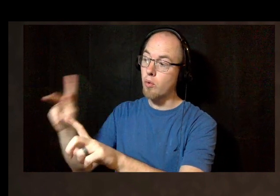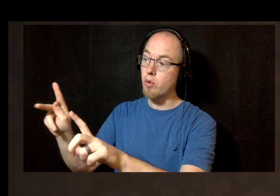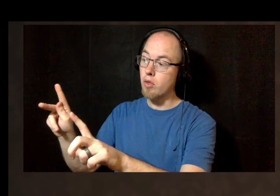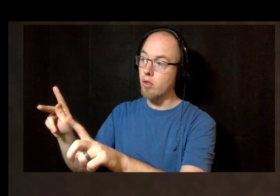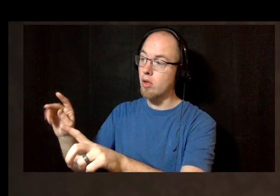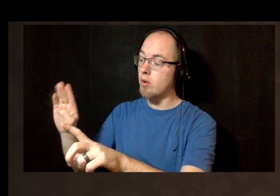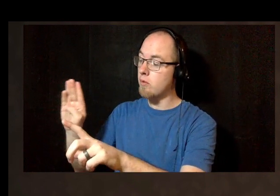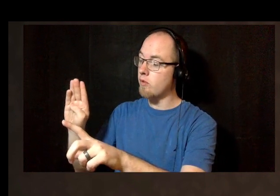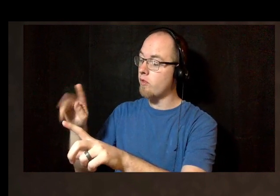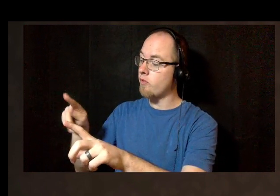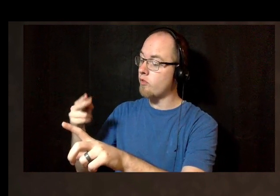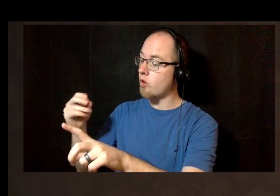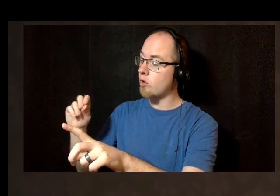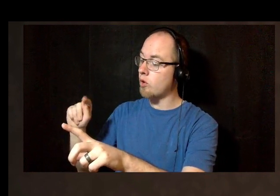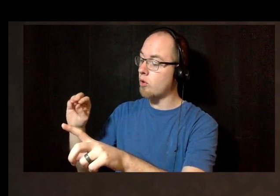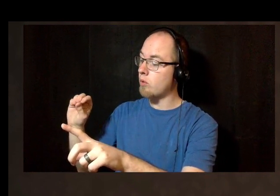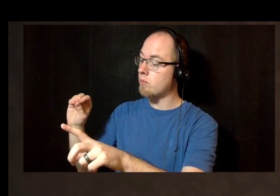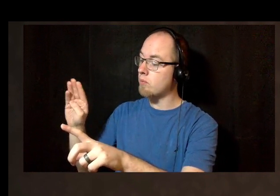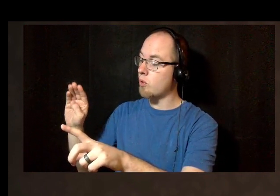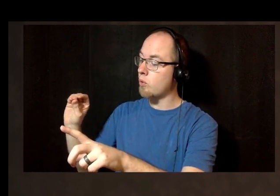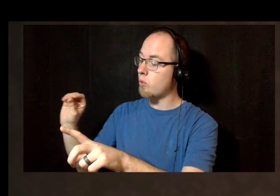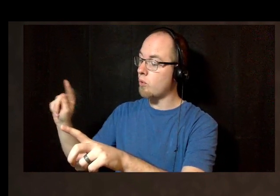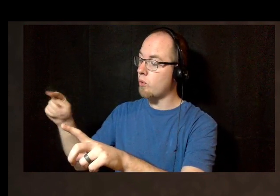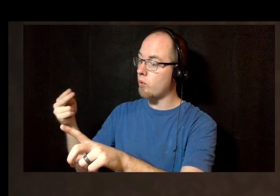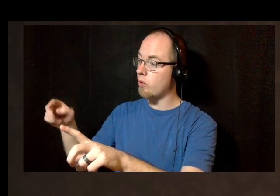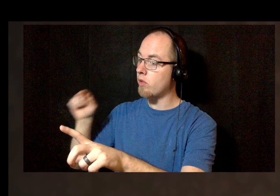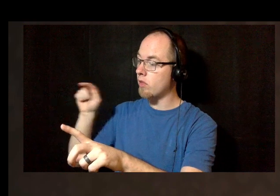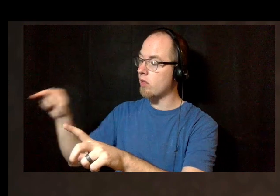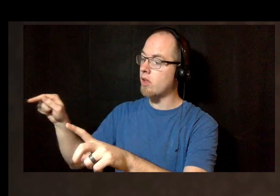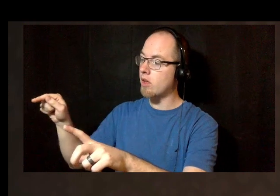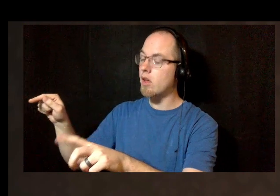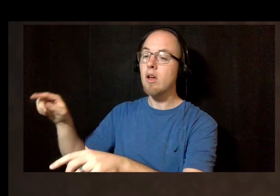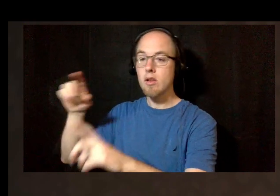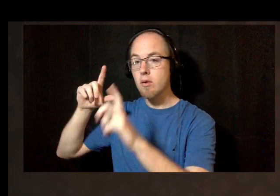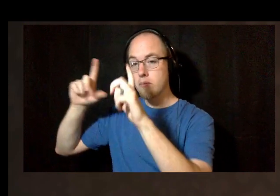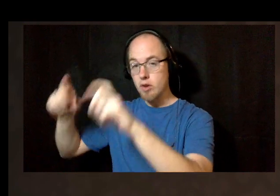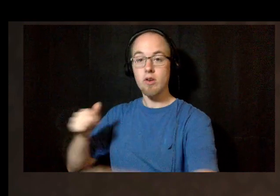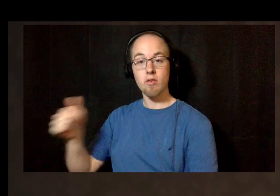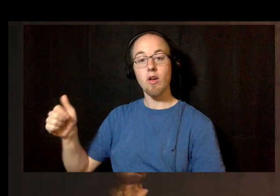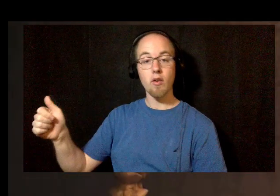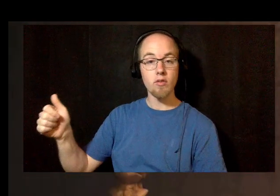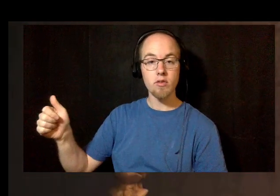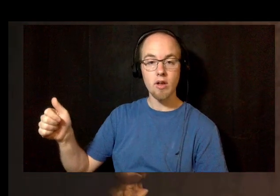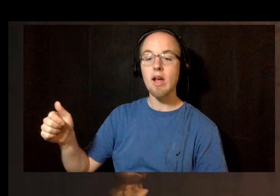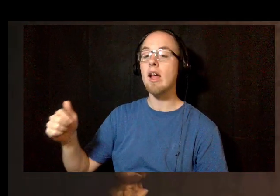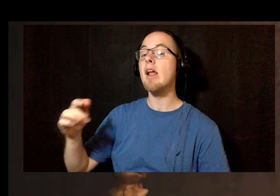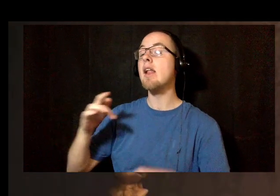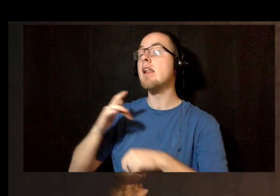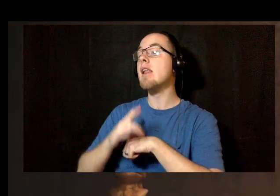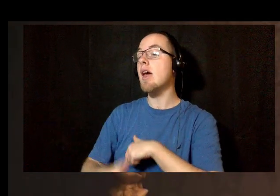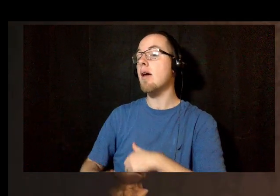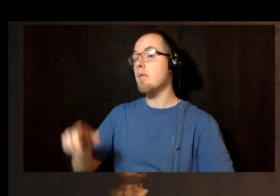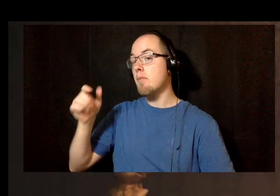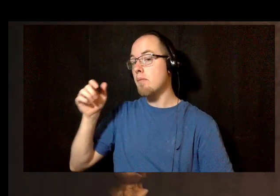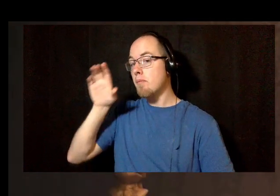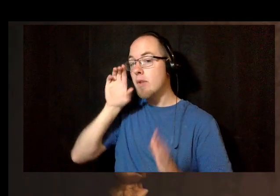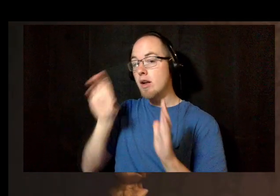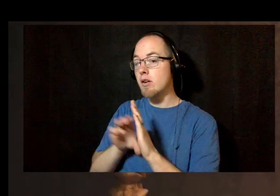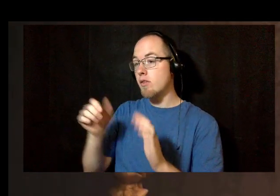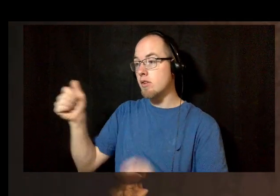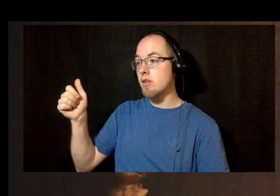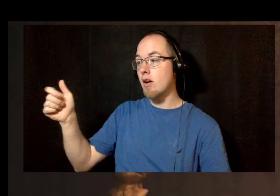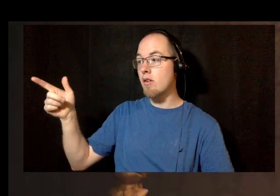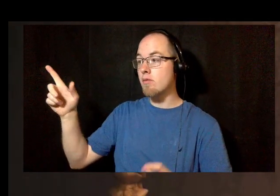computer to take pictures of herself. To take naked pictures of herself. To take naked pictures of